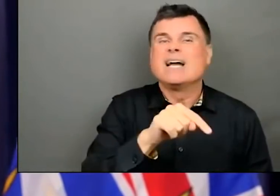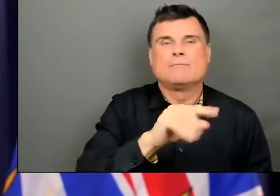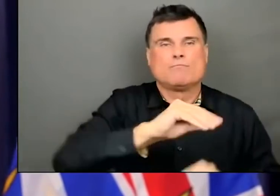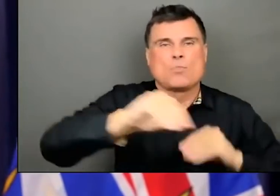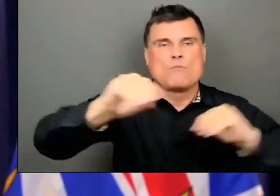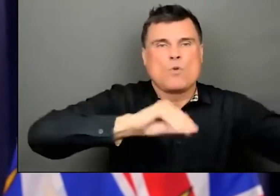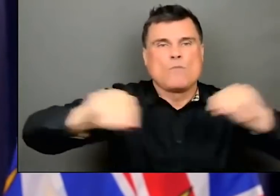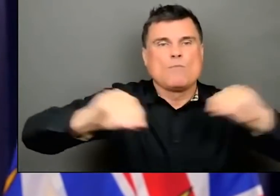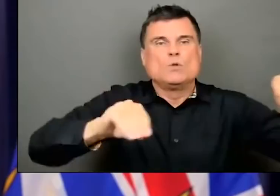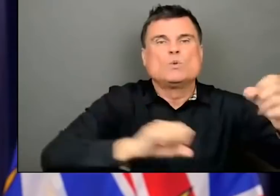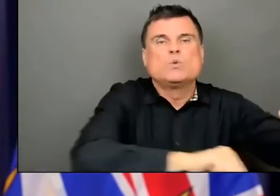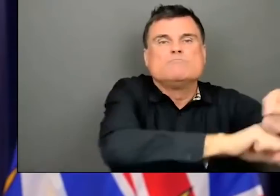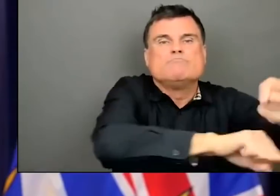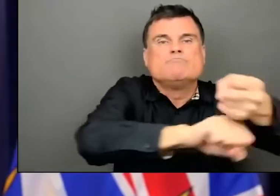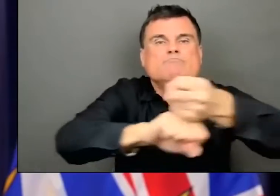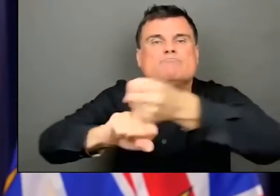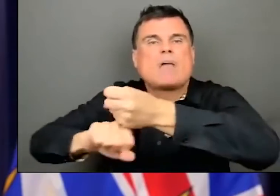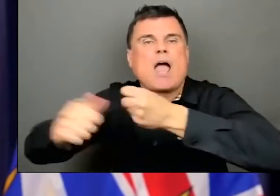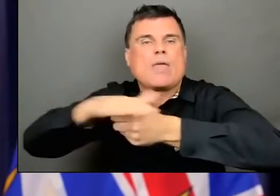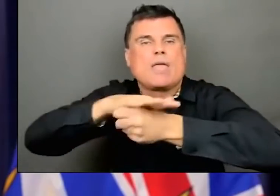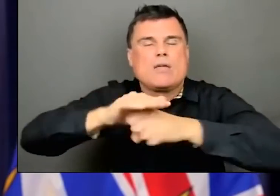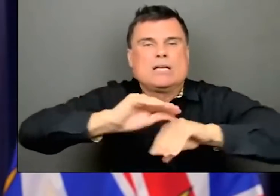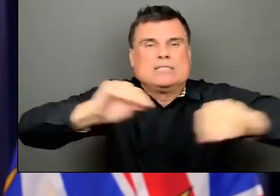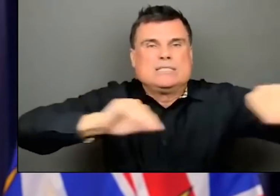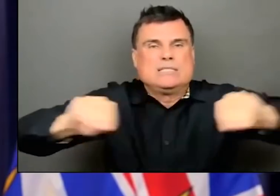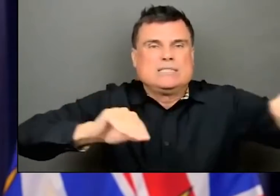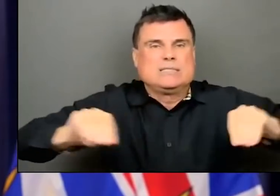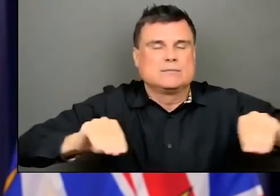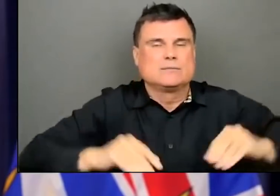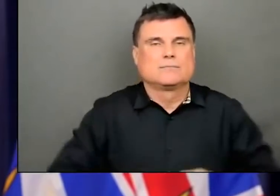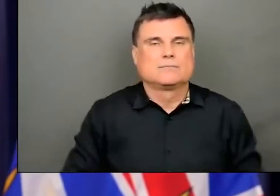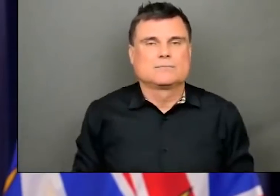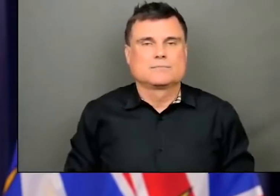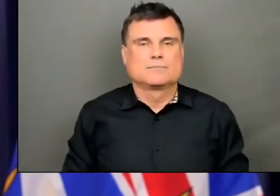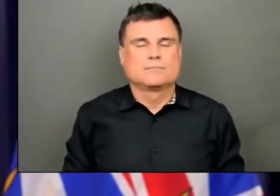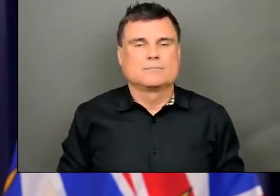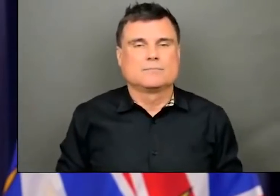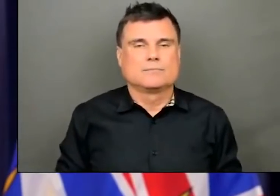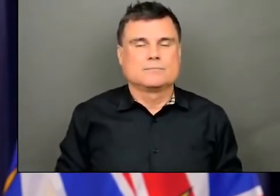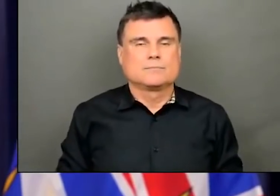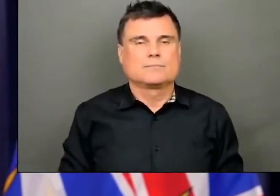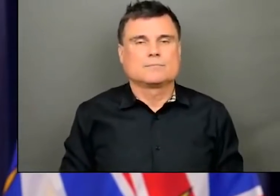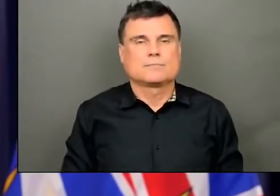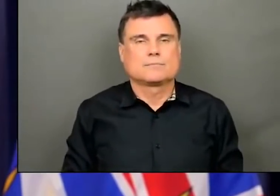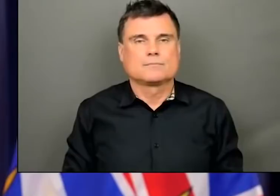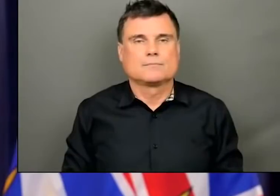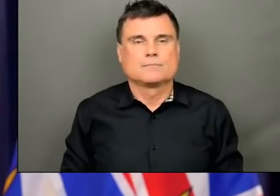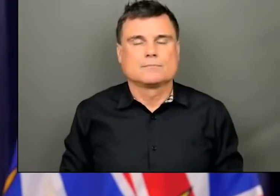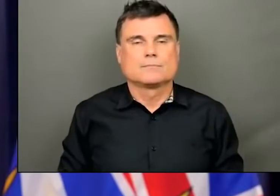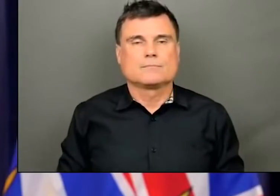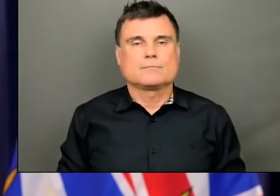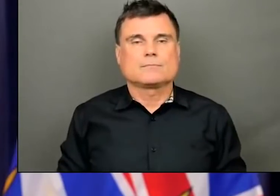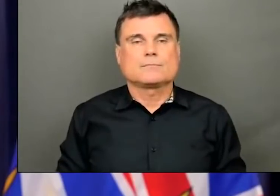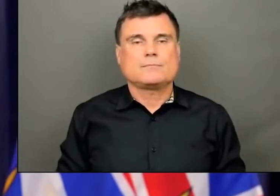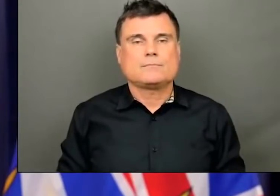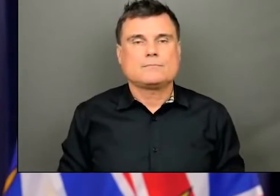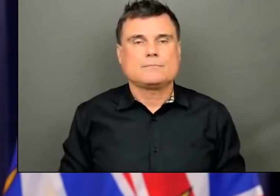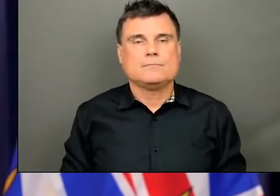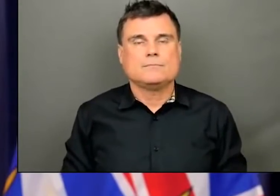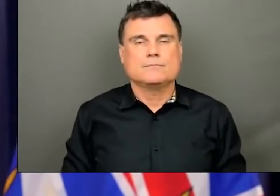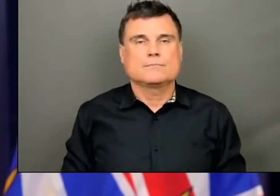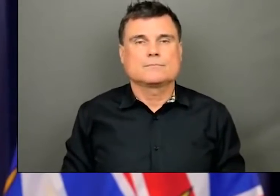upcoming implementation of the Clinical and Systems Transformation Project designed to improve safety, quality, and consistency of patient